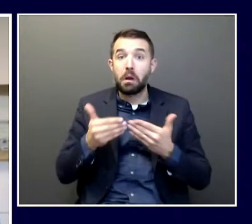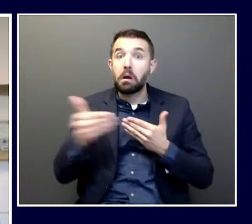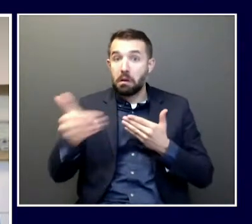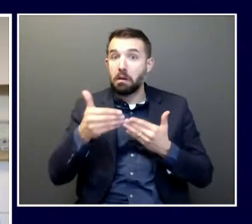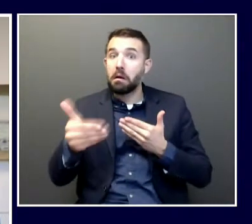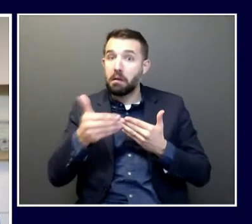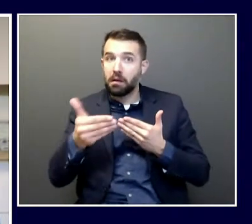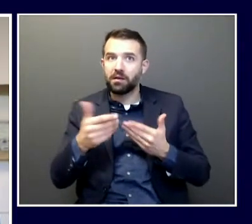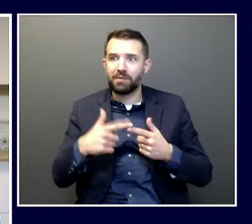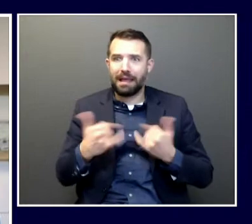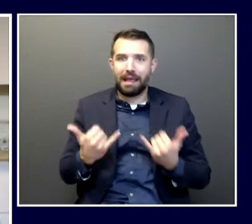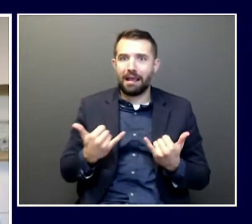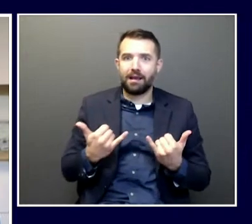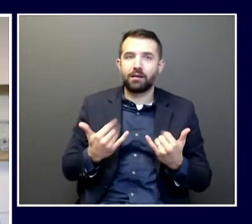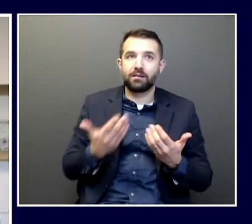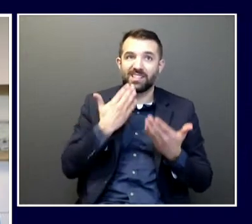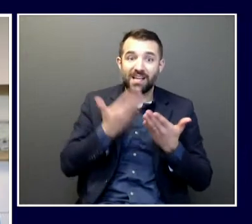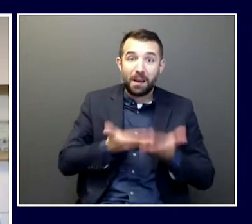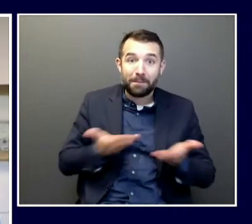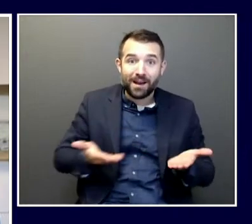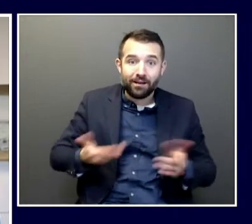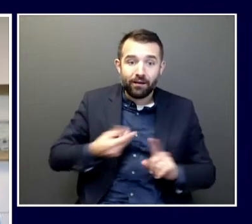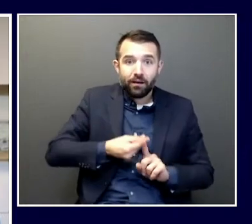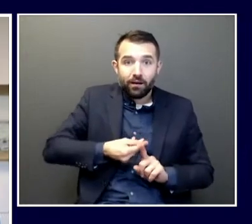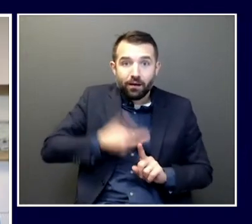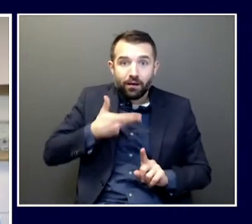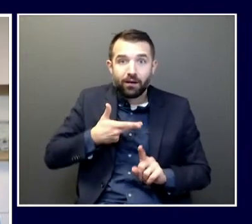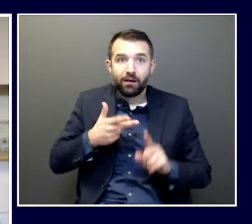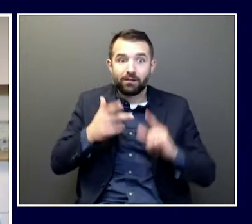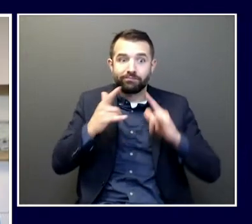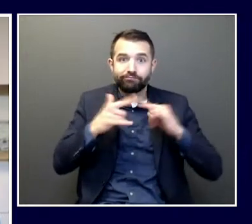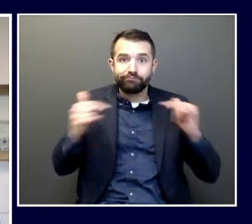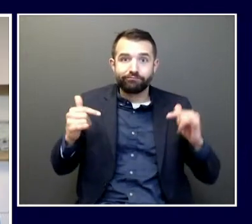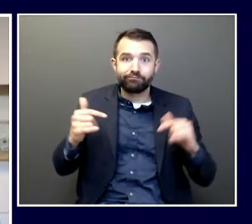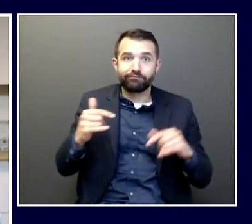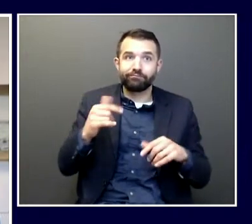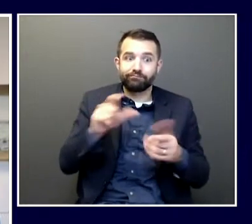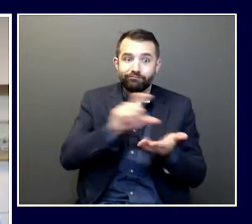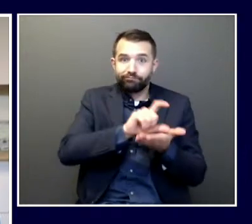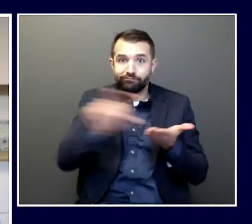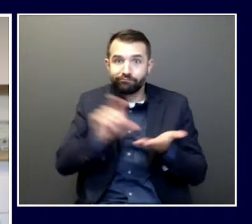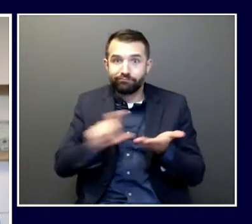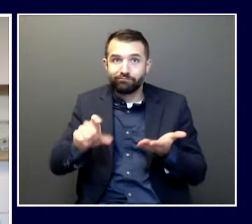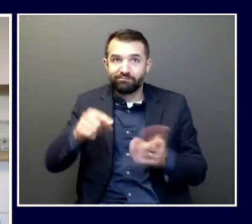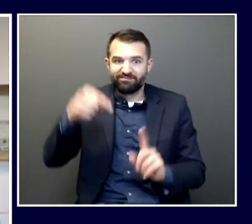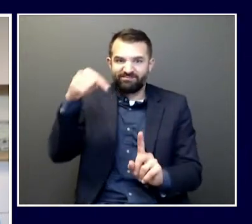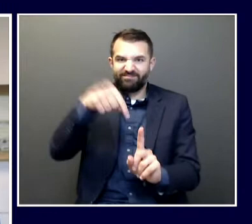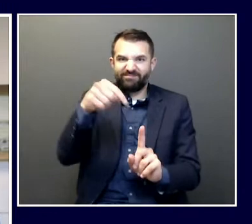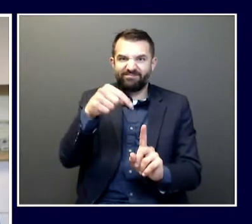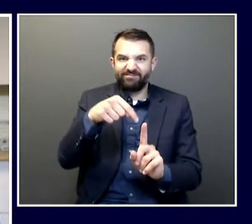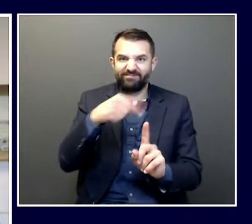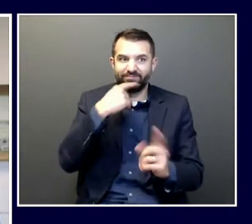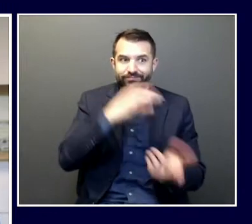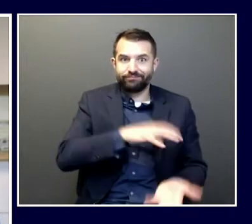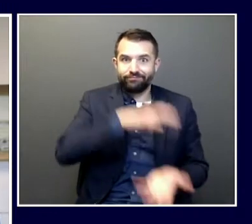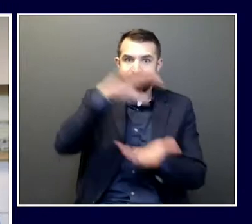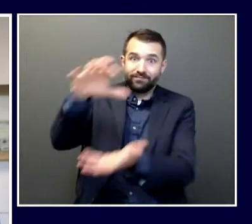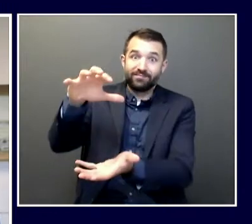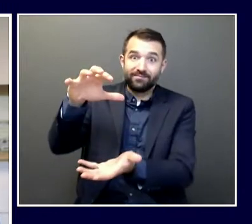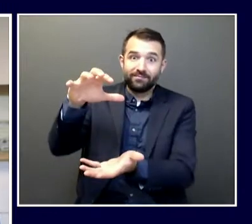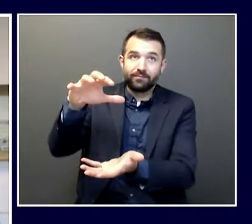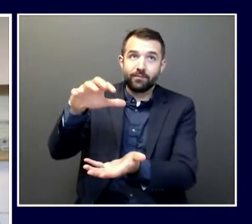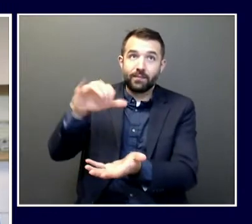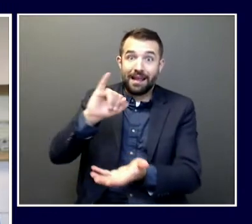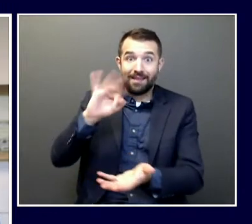that, that all comes with the vaccine. So when Maine CDC submits an order to the federal government for 500 doses of